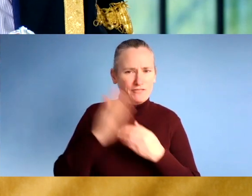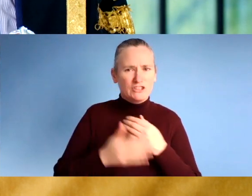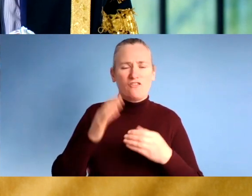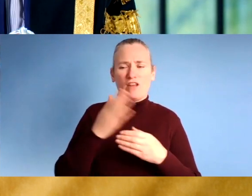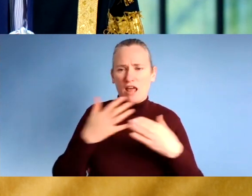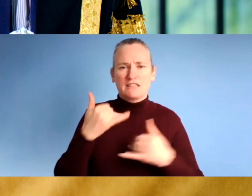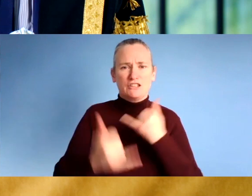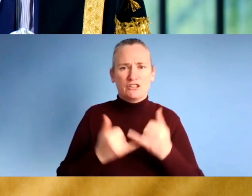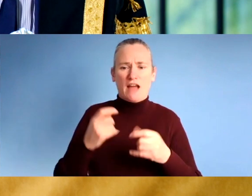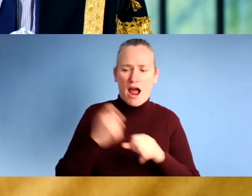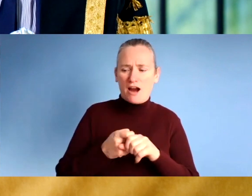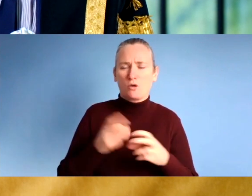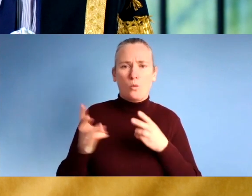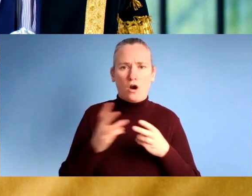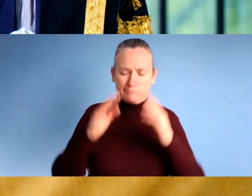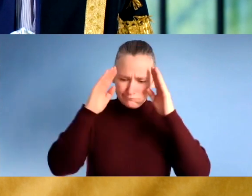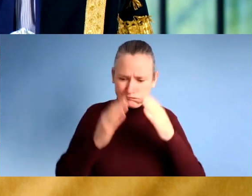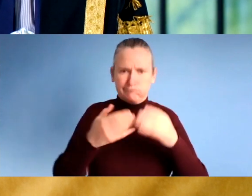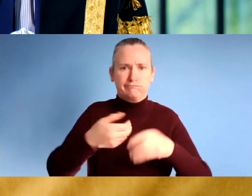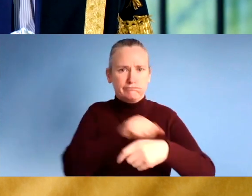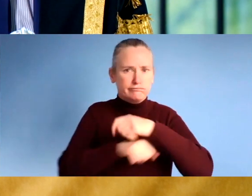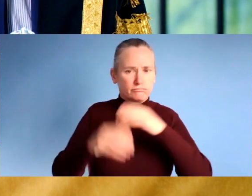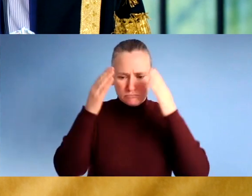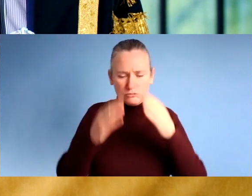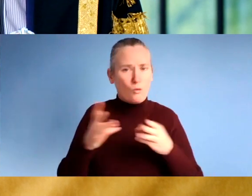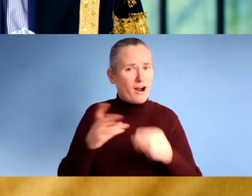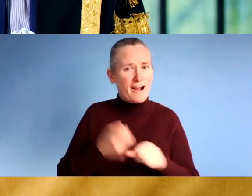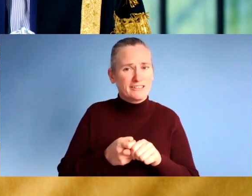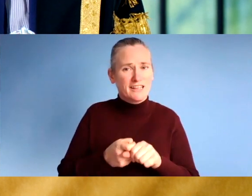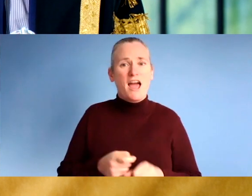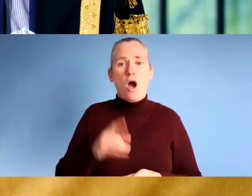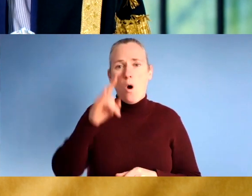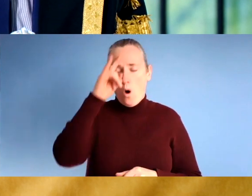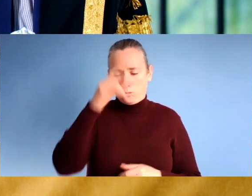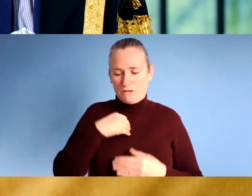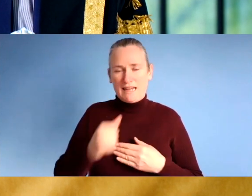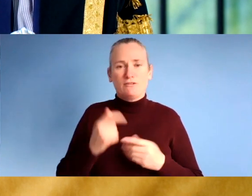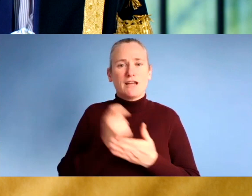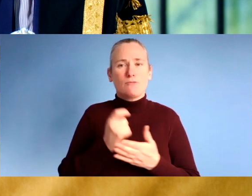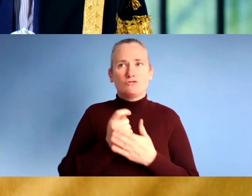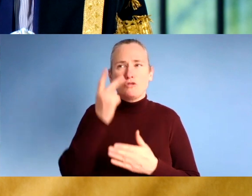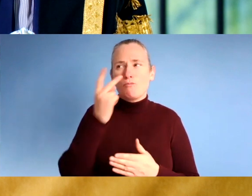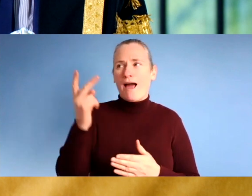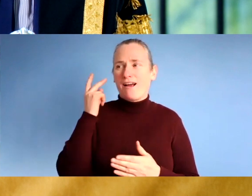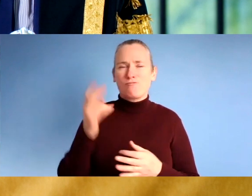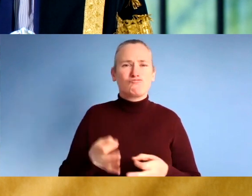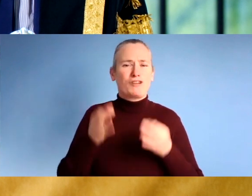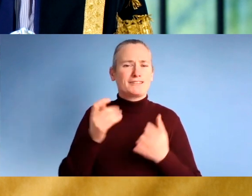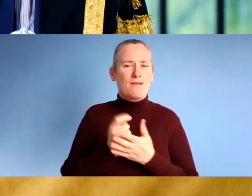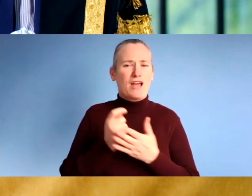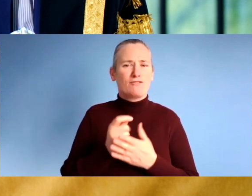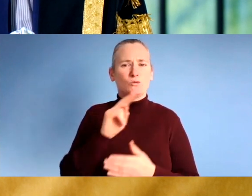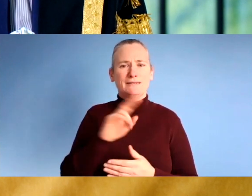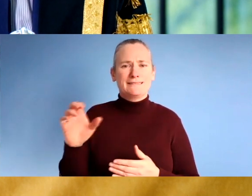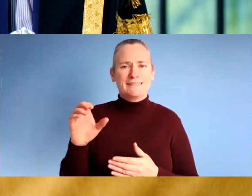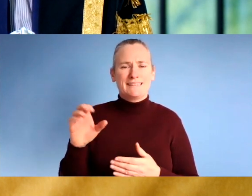and dedication. I hope that today gives you a chance to reflect on the wonderful time that you had at UCC, on the